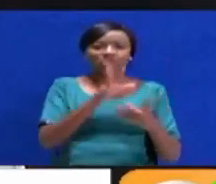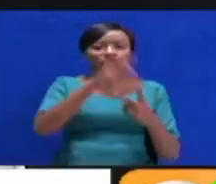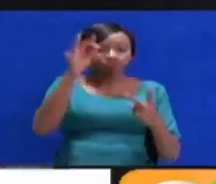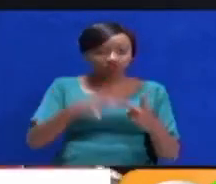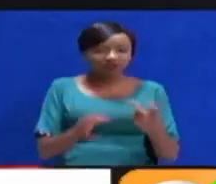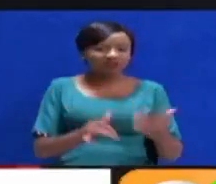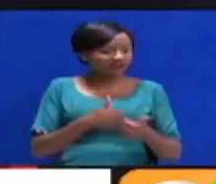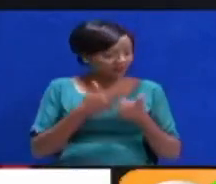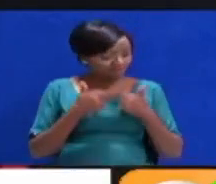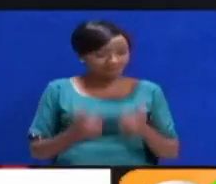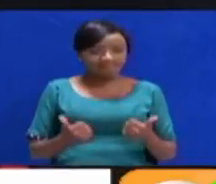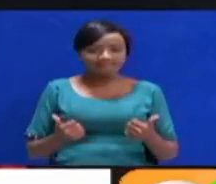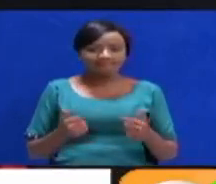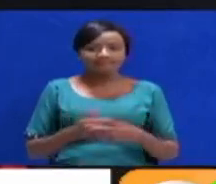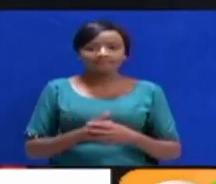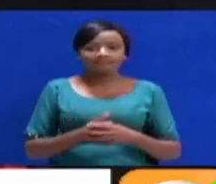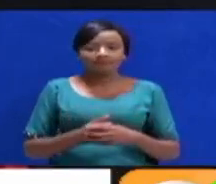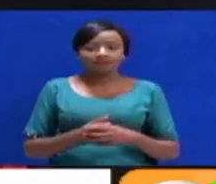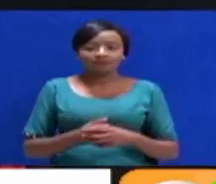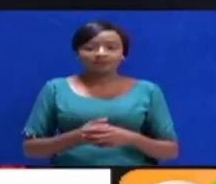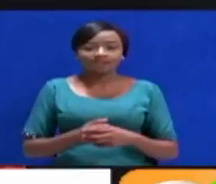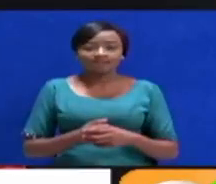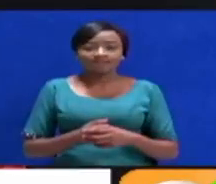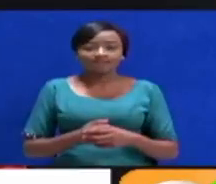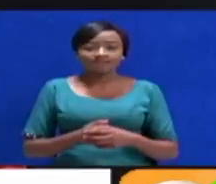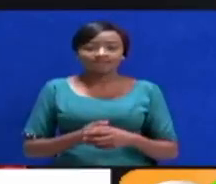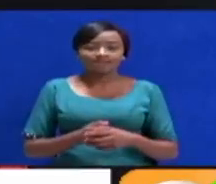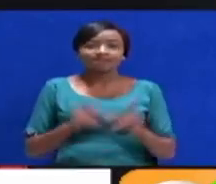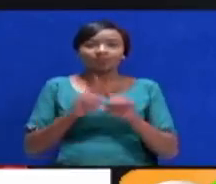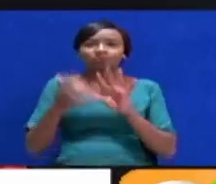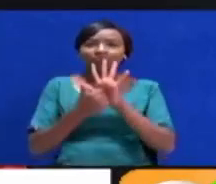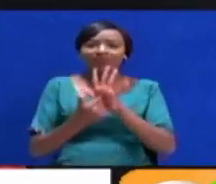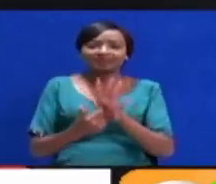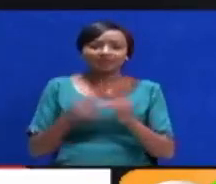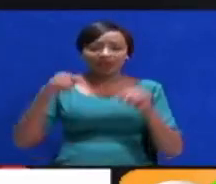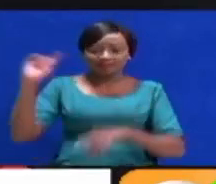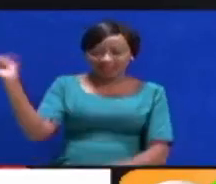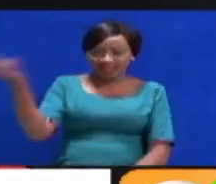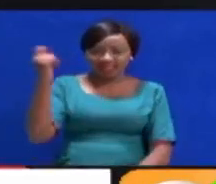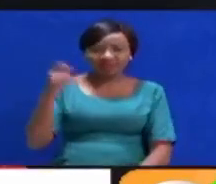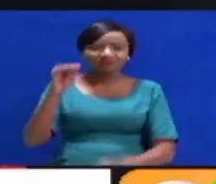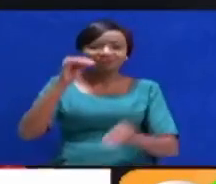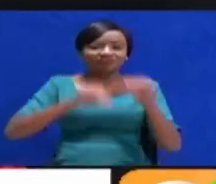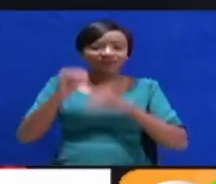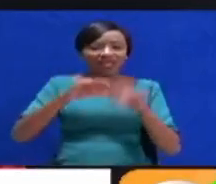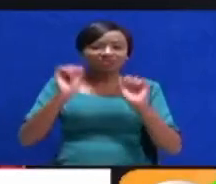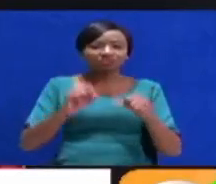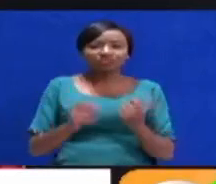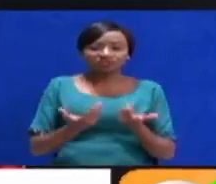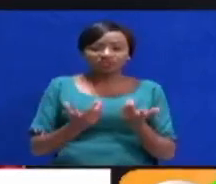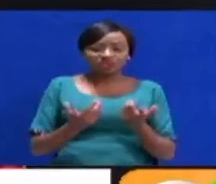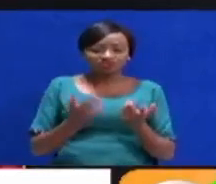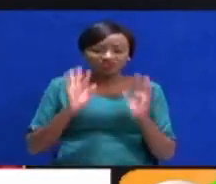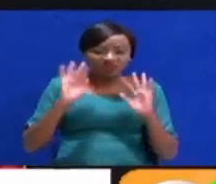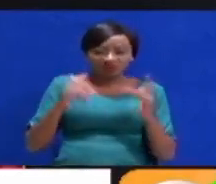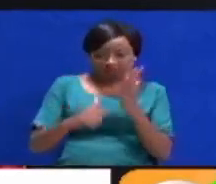choices before the voters. No prizes for guessing, for example, that in Kenya, an election would revolve around certain